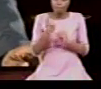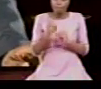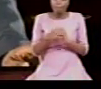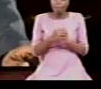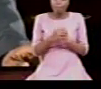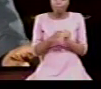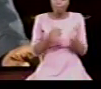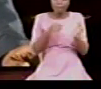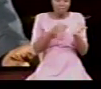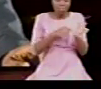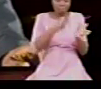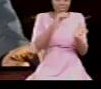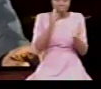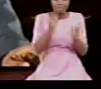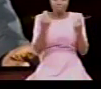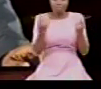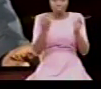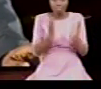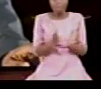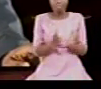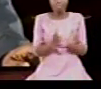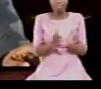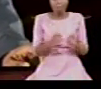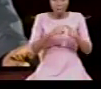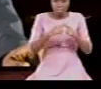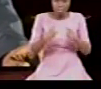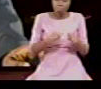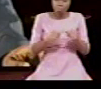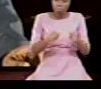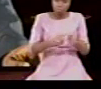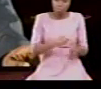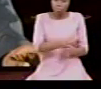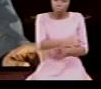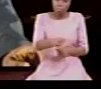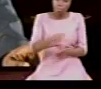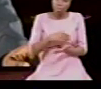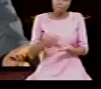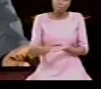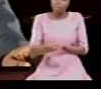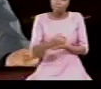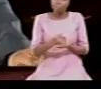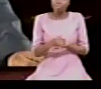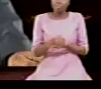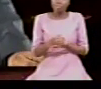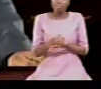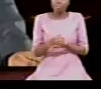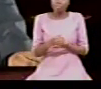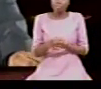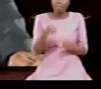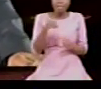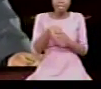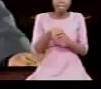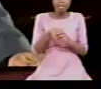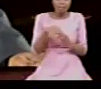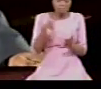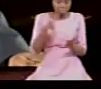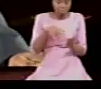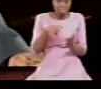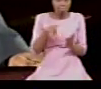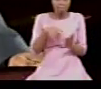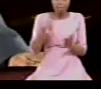This is a transgressor. But it's sowing and reaping. The same, look at it. In Psalm